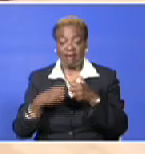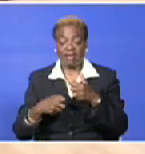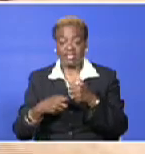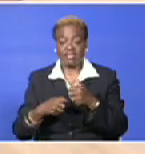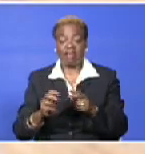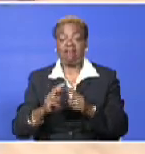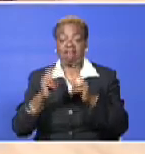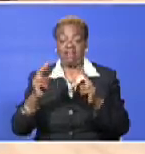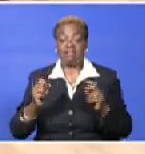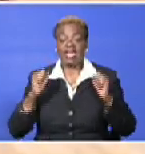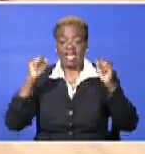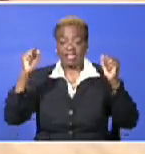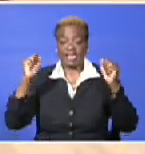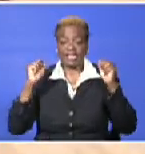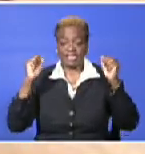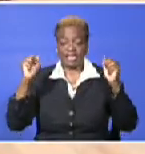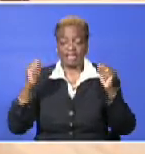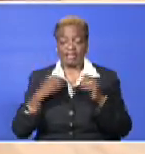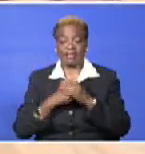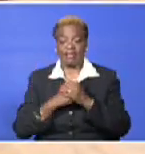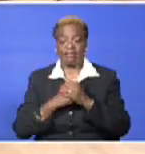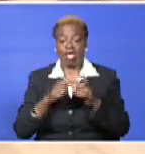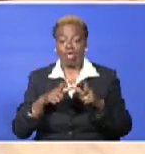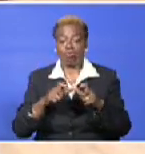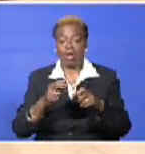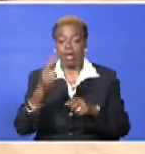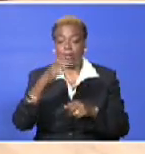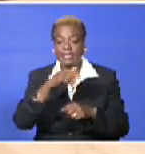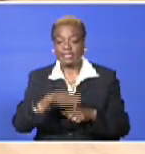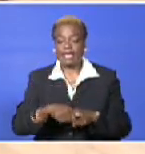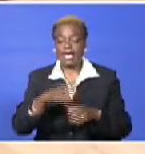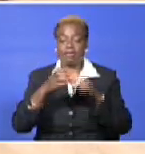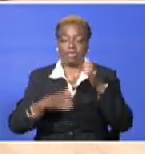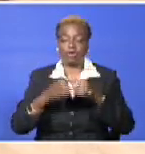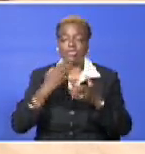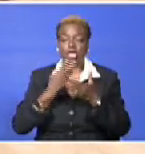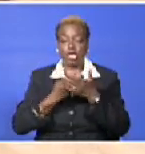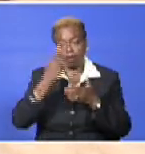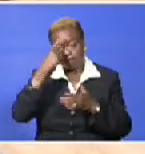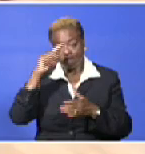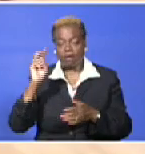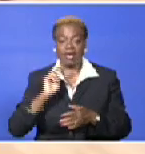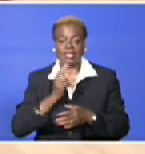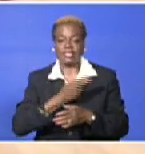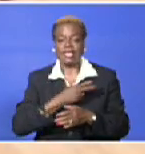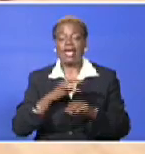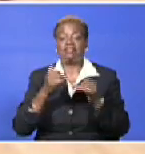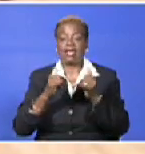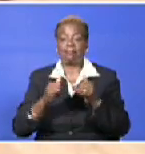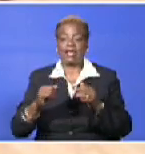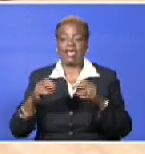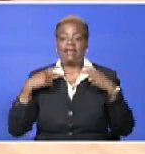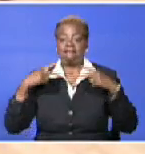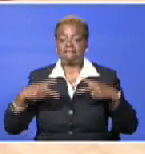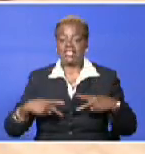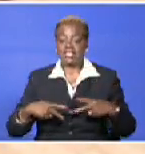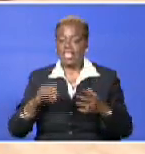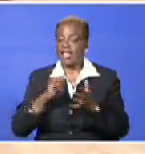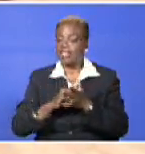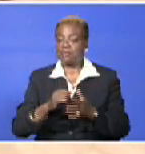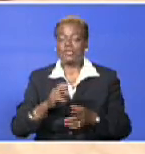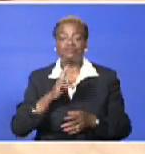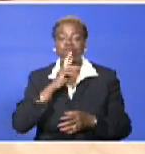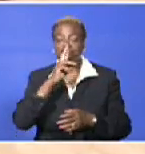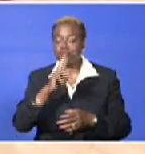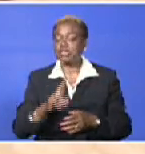down the court. They crash offensive glass. Really drive the ball hard. So it was good for us. They played really physical, which was really good for our new